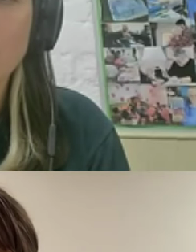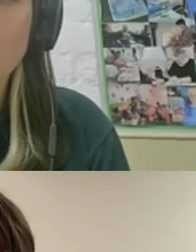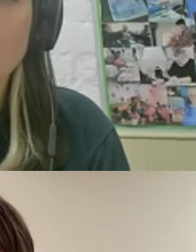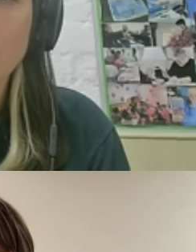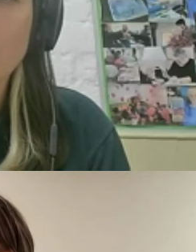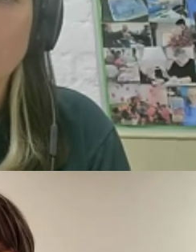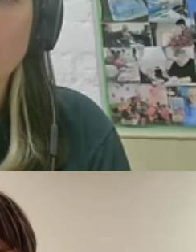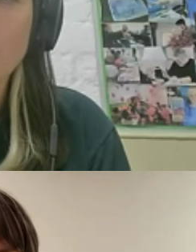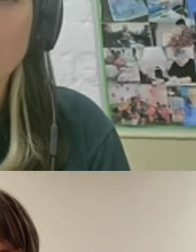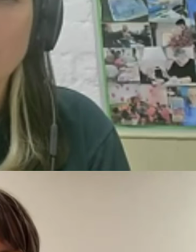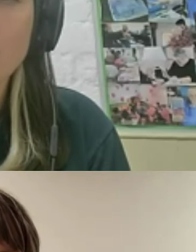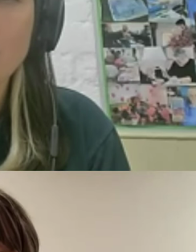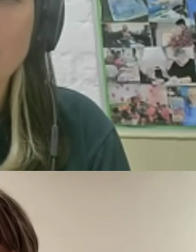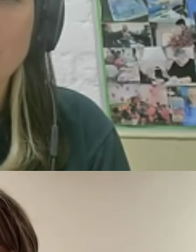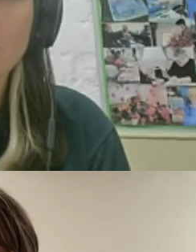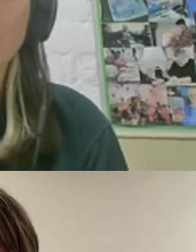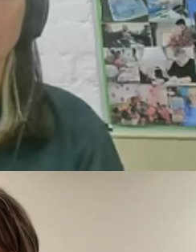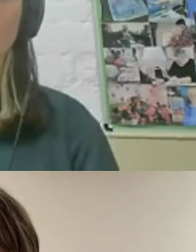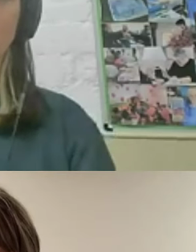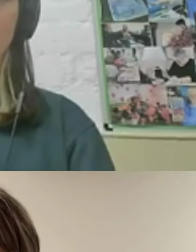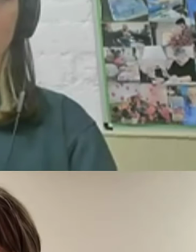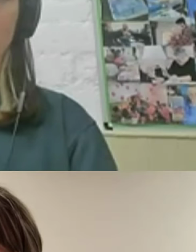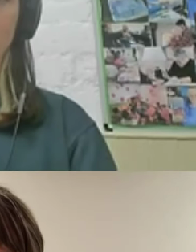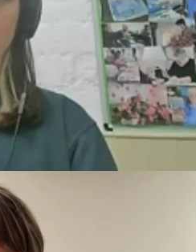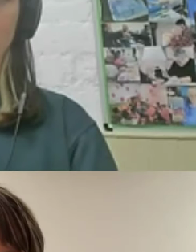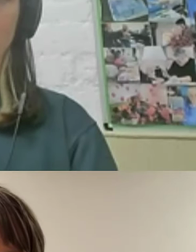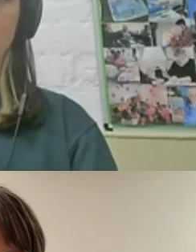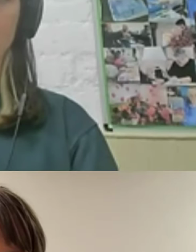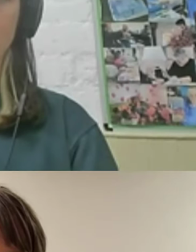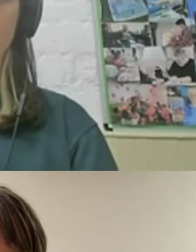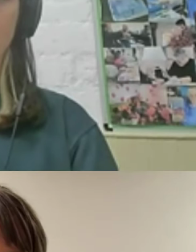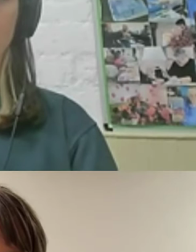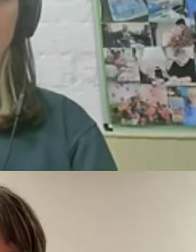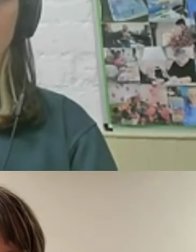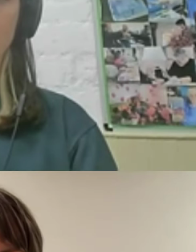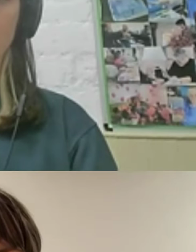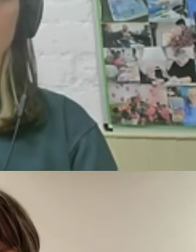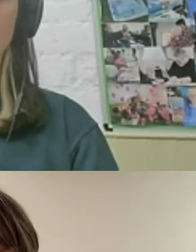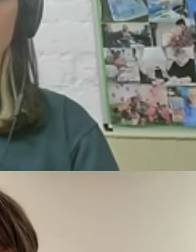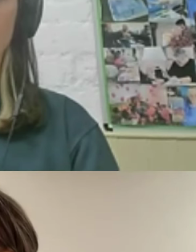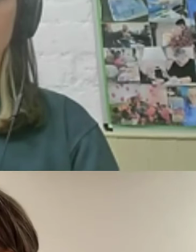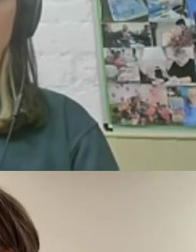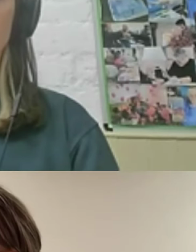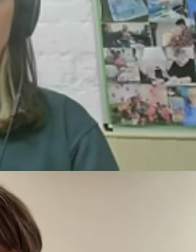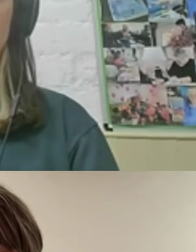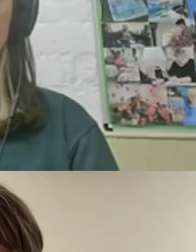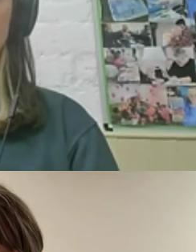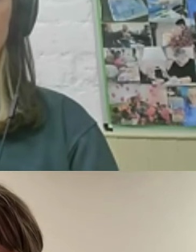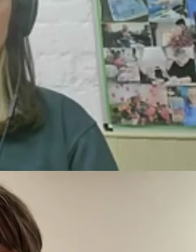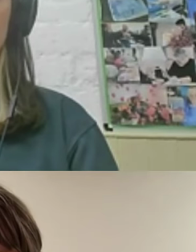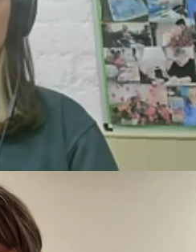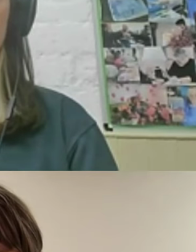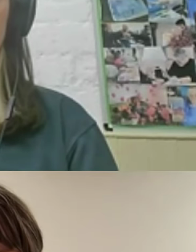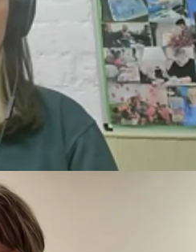Yeah, well, I suppose we didn't have anything positive. We did have some questions, so,